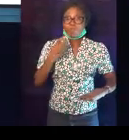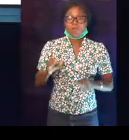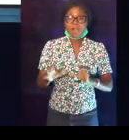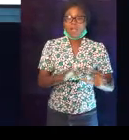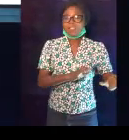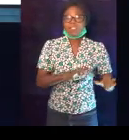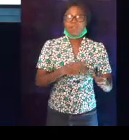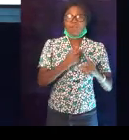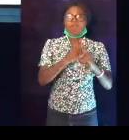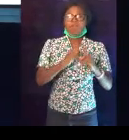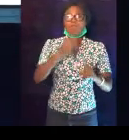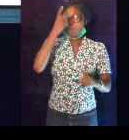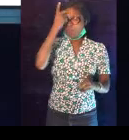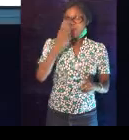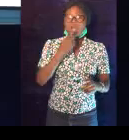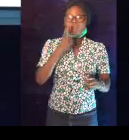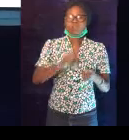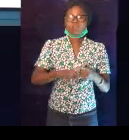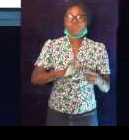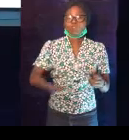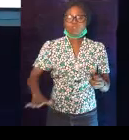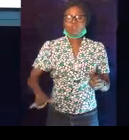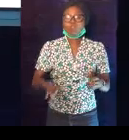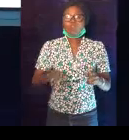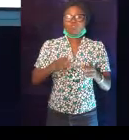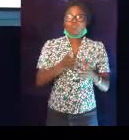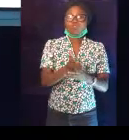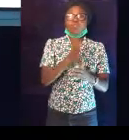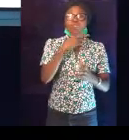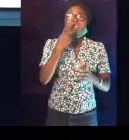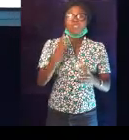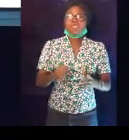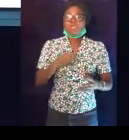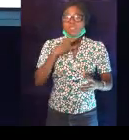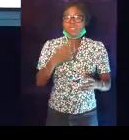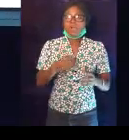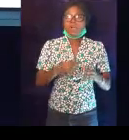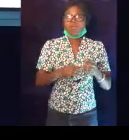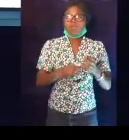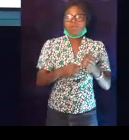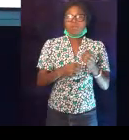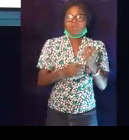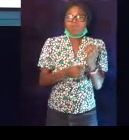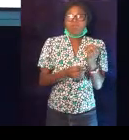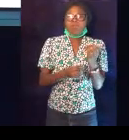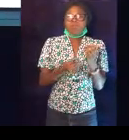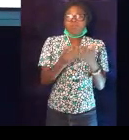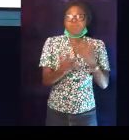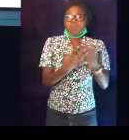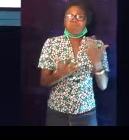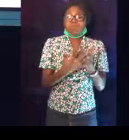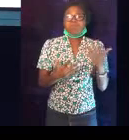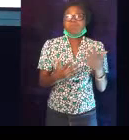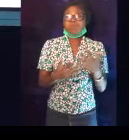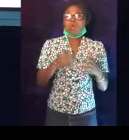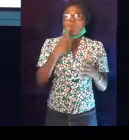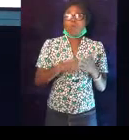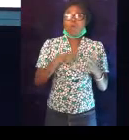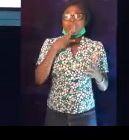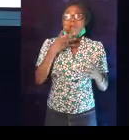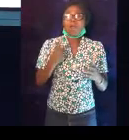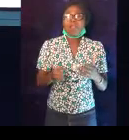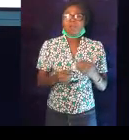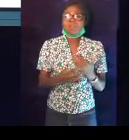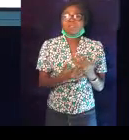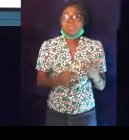physical characteristics from parents to children through their genes. I know you are asking, what